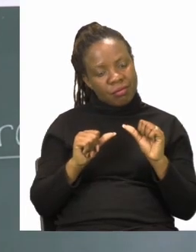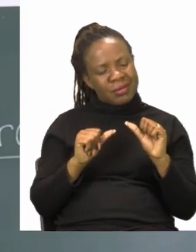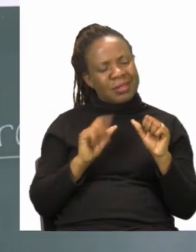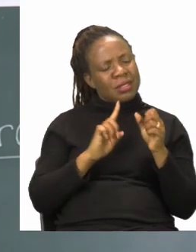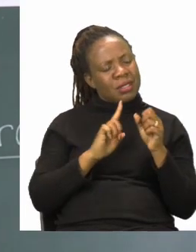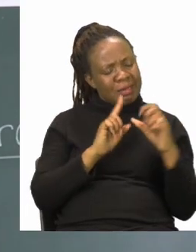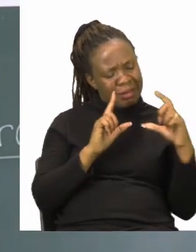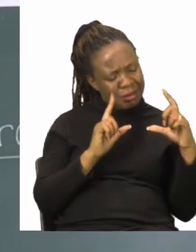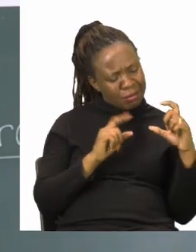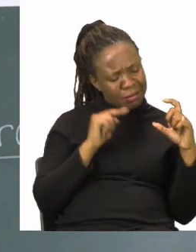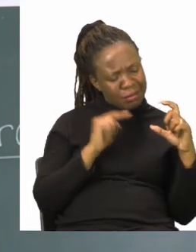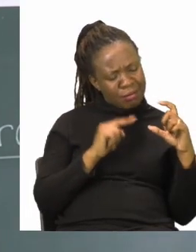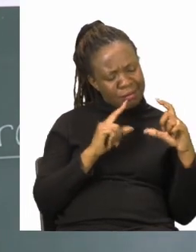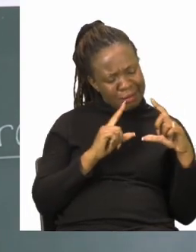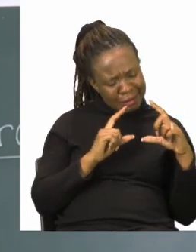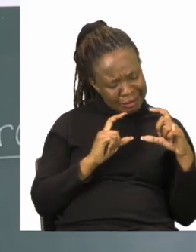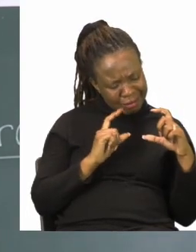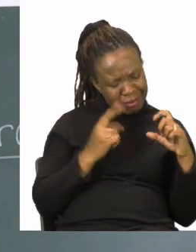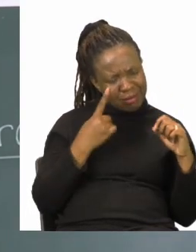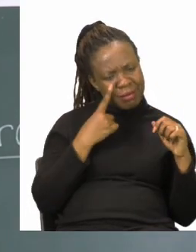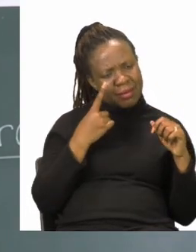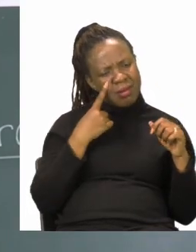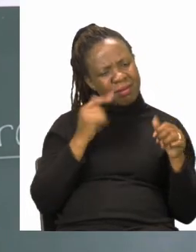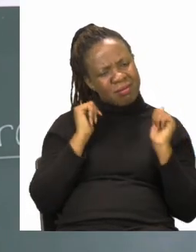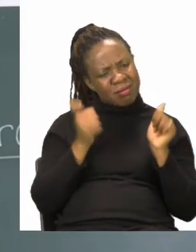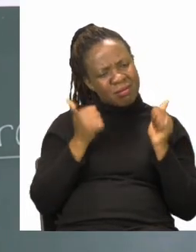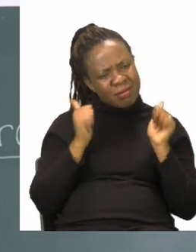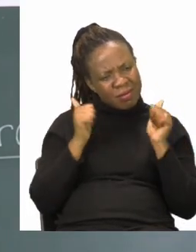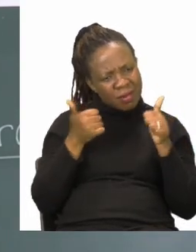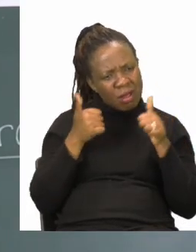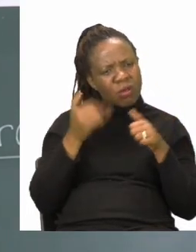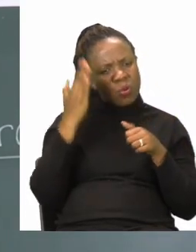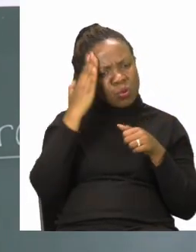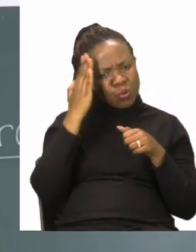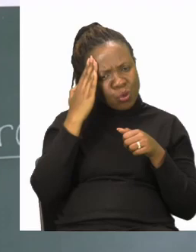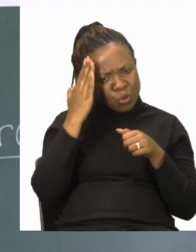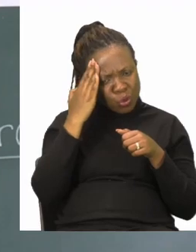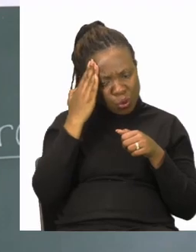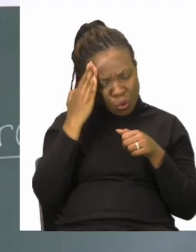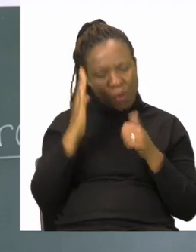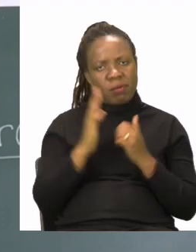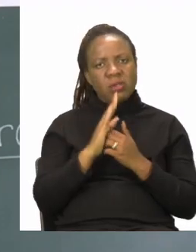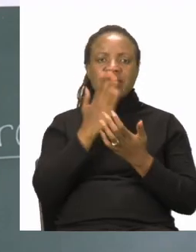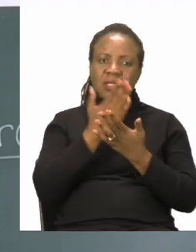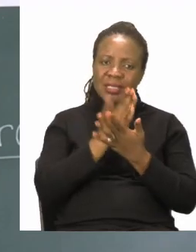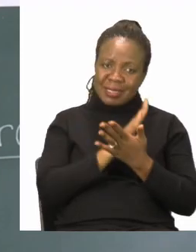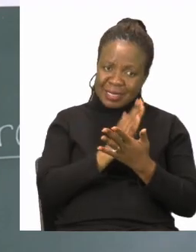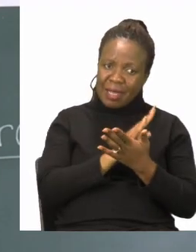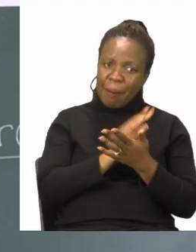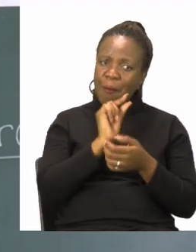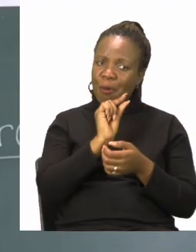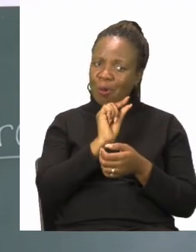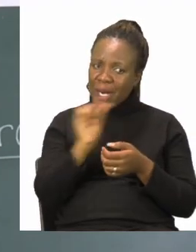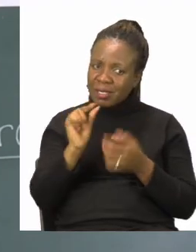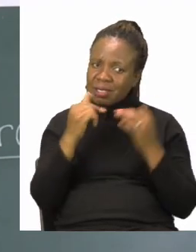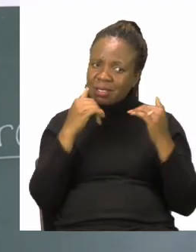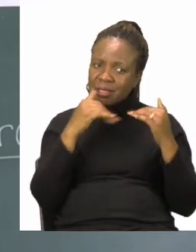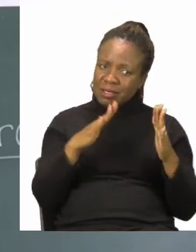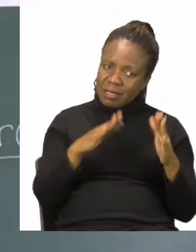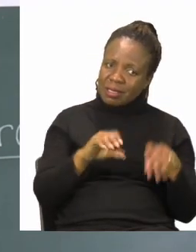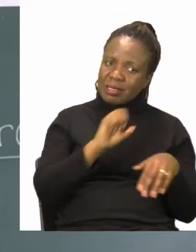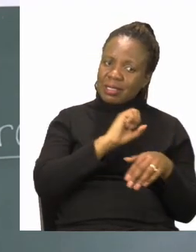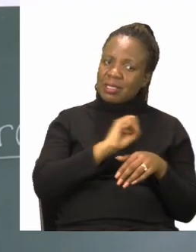at all those pictures and try and figure out what the correct words are that